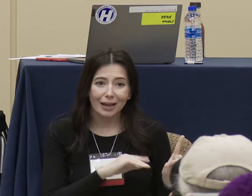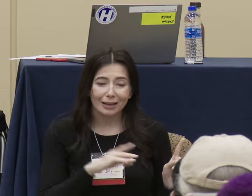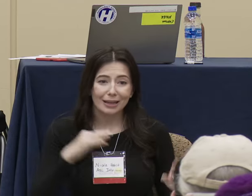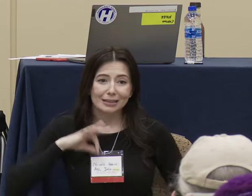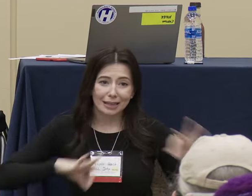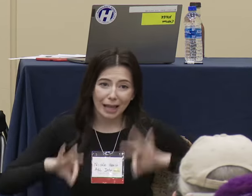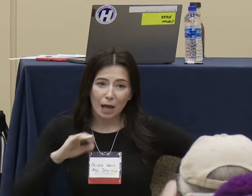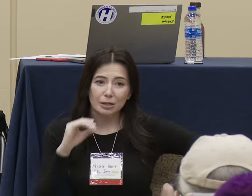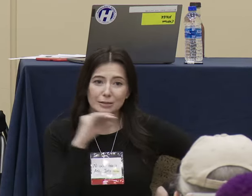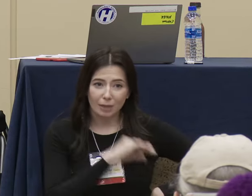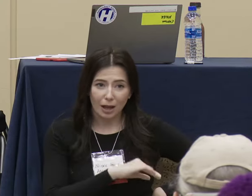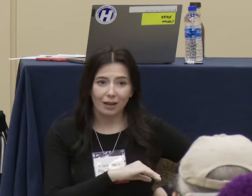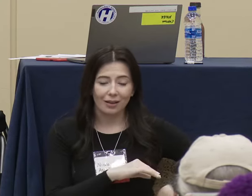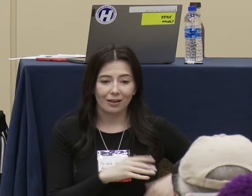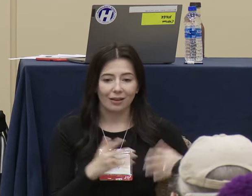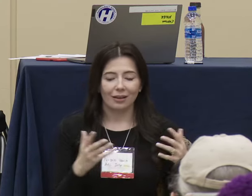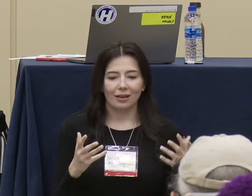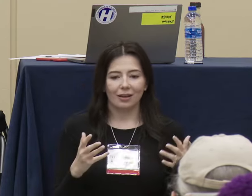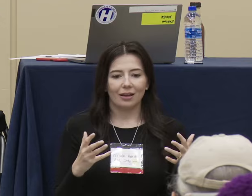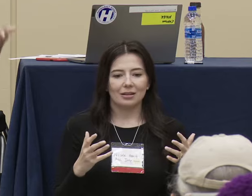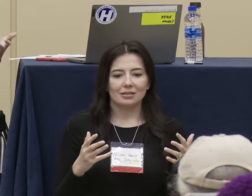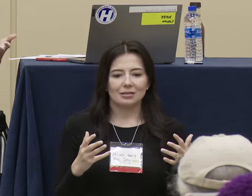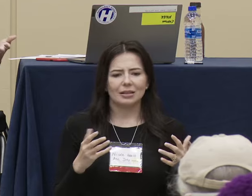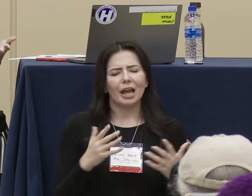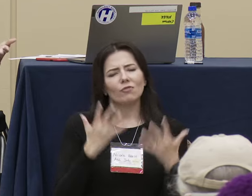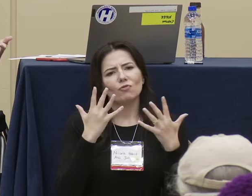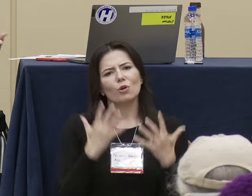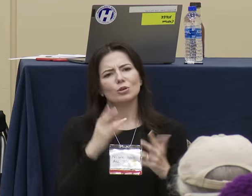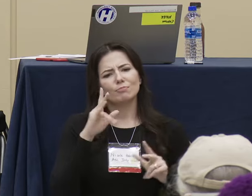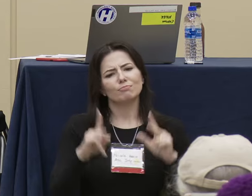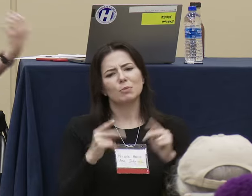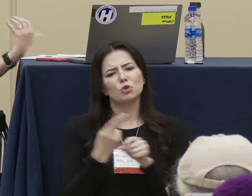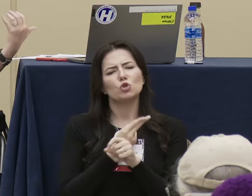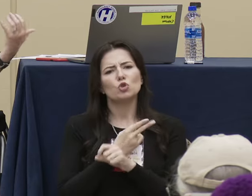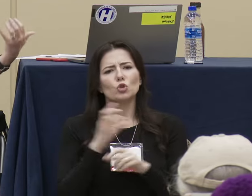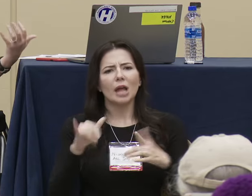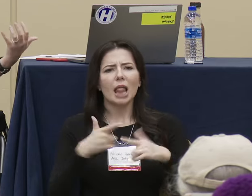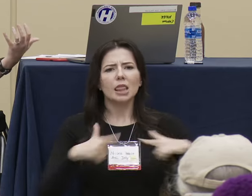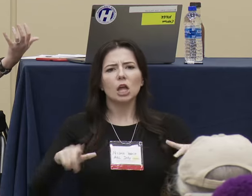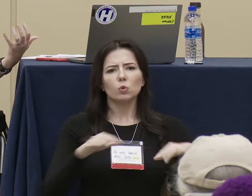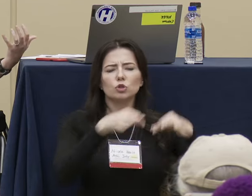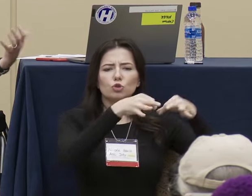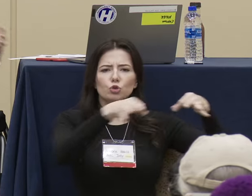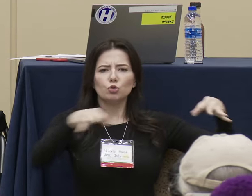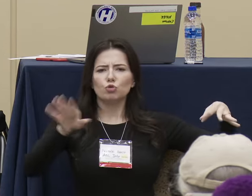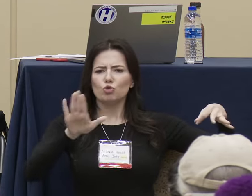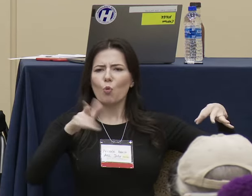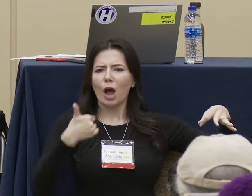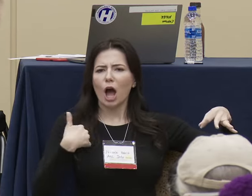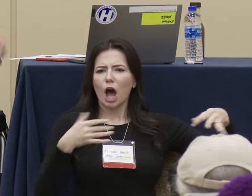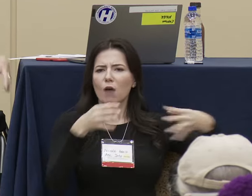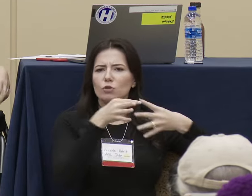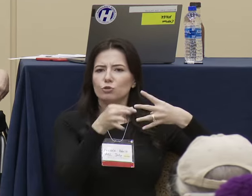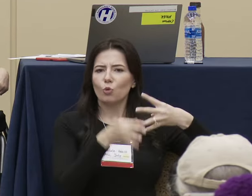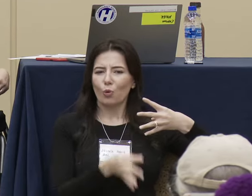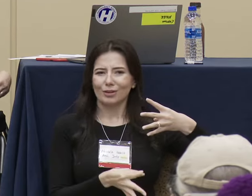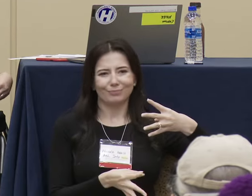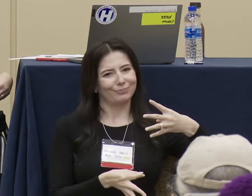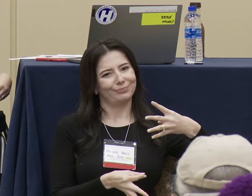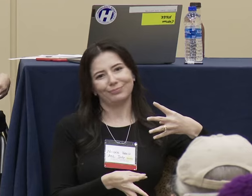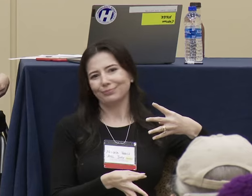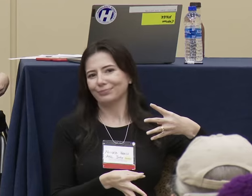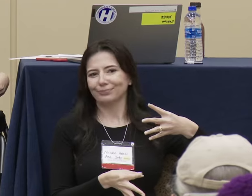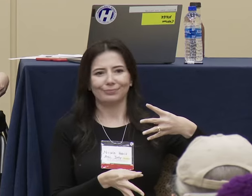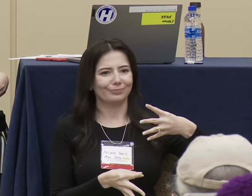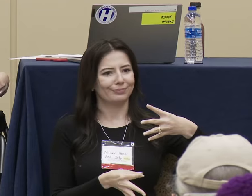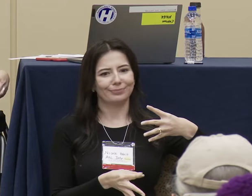scheme. And unfortunately, people use the language of choice. There is no choice. But the whole notion of continuing